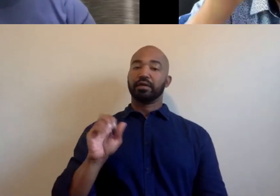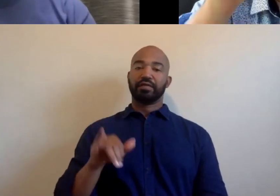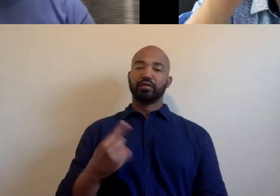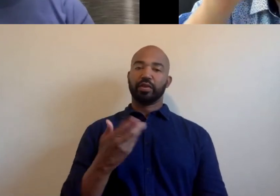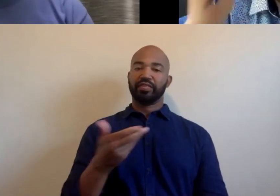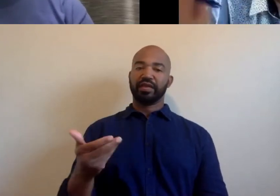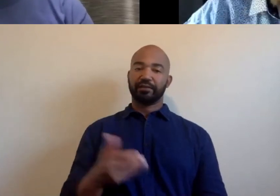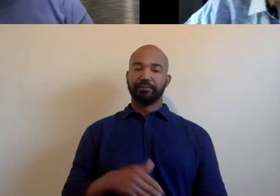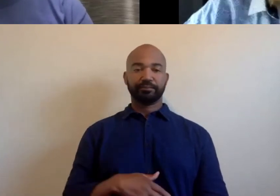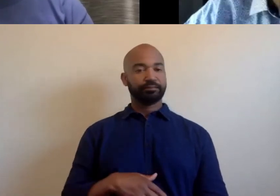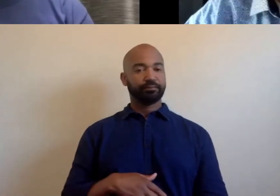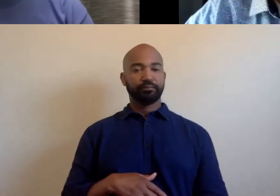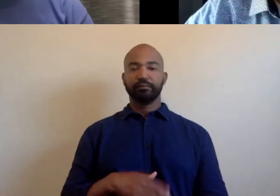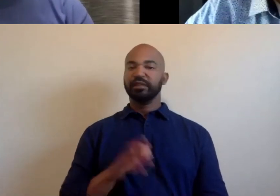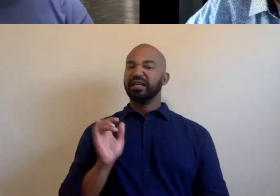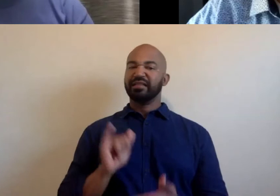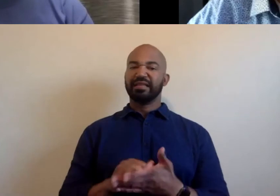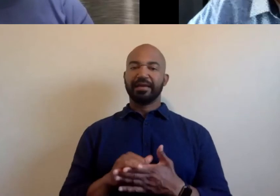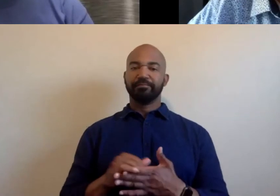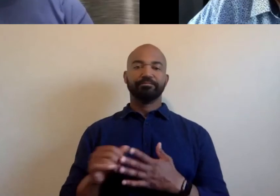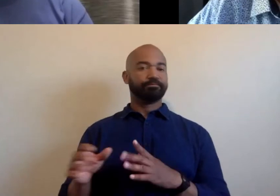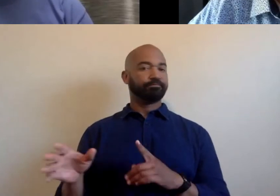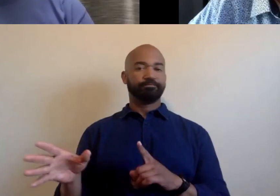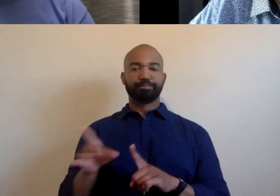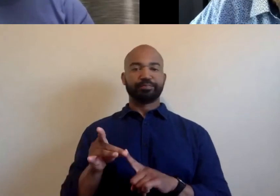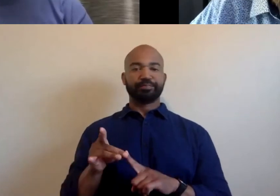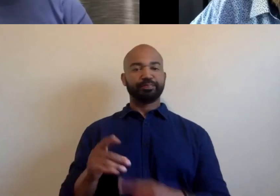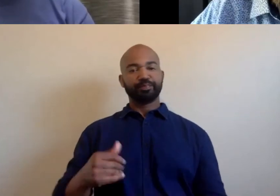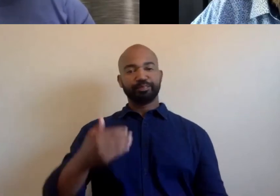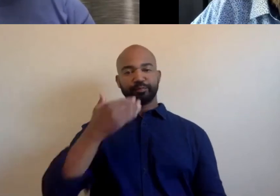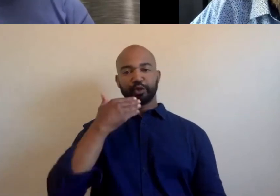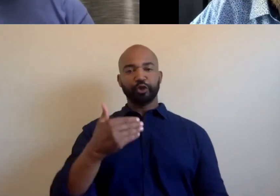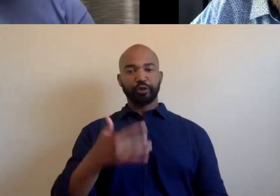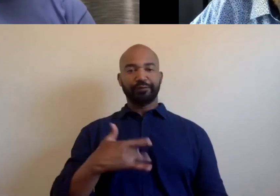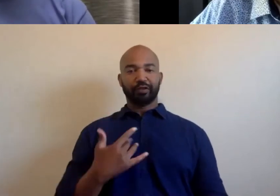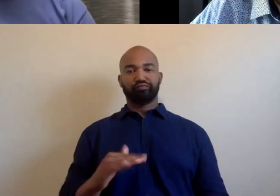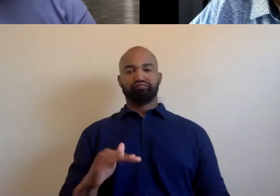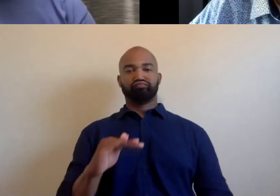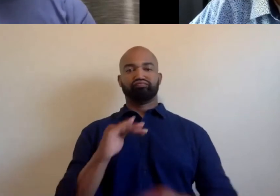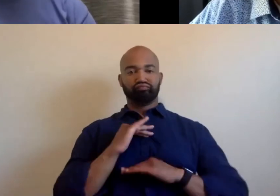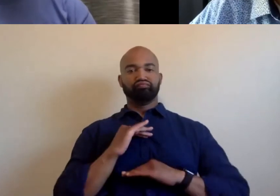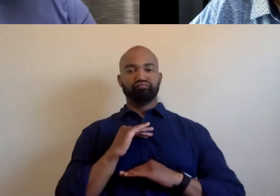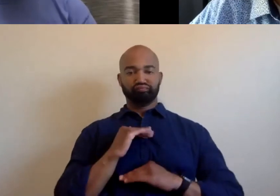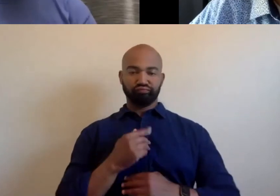like really sticks to your ribs really well. And again, you can use